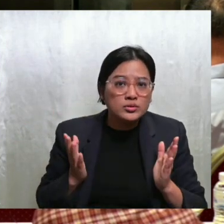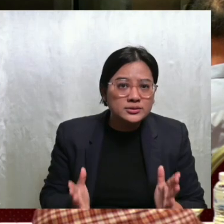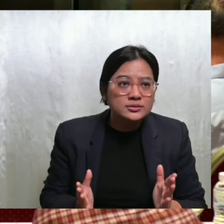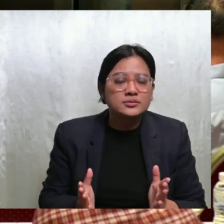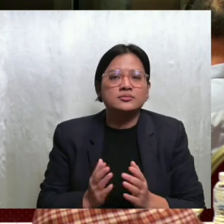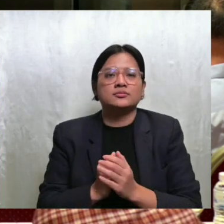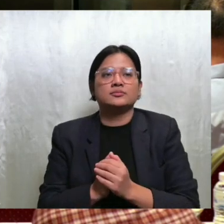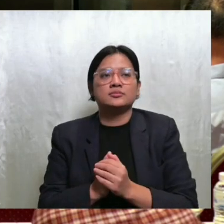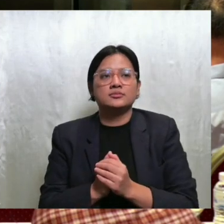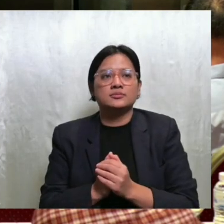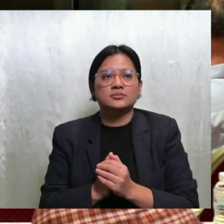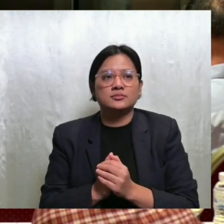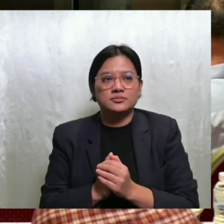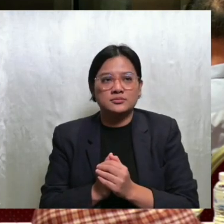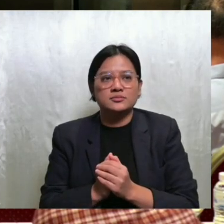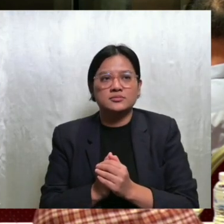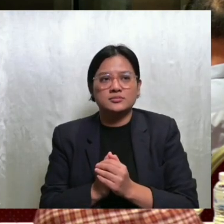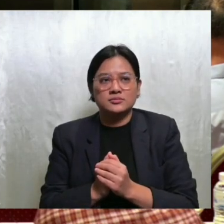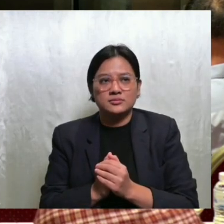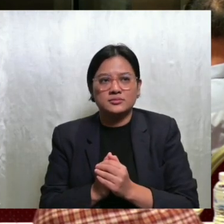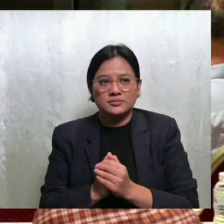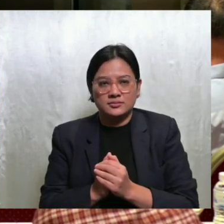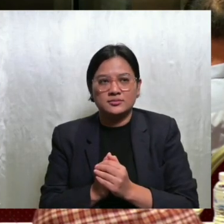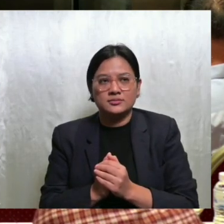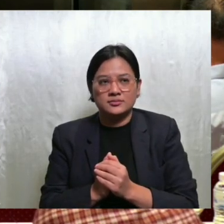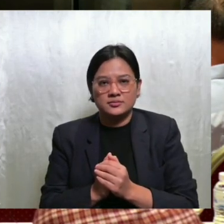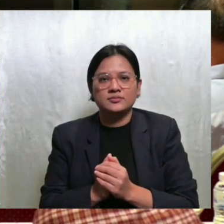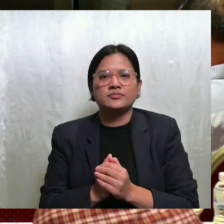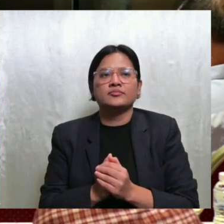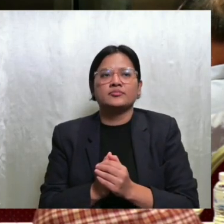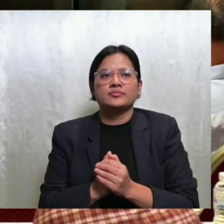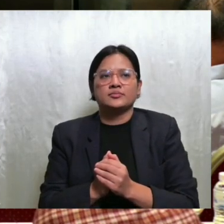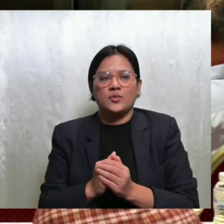next speaker, who is Mr. Omer Ali, who is the Director of